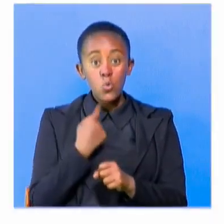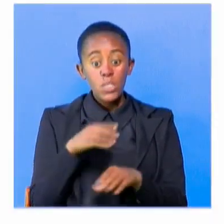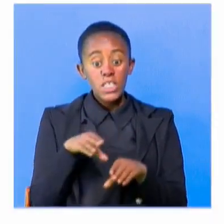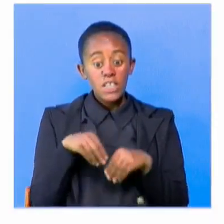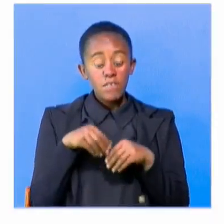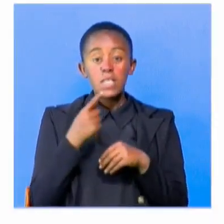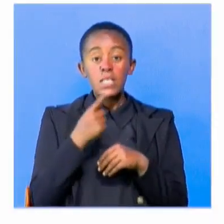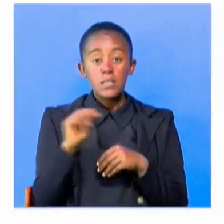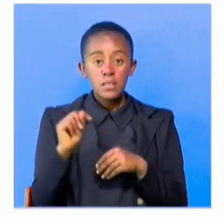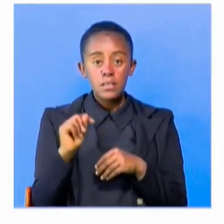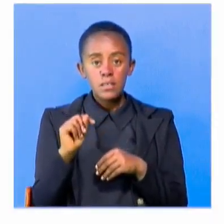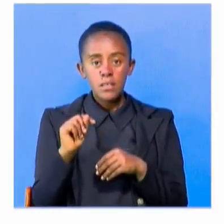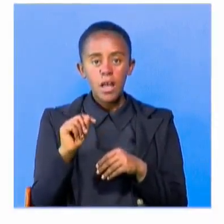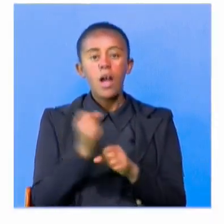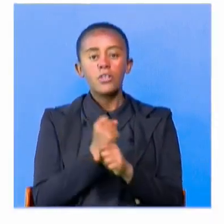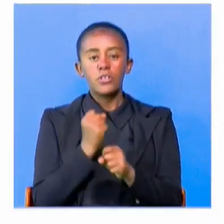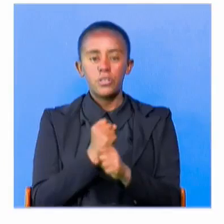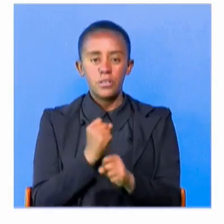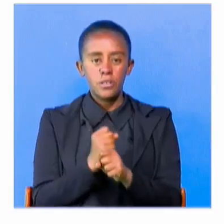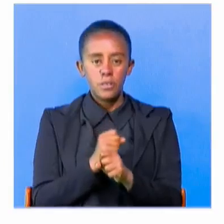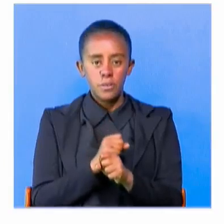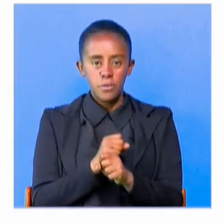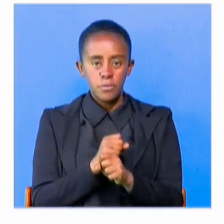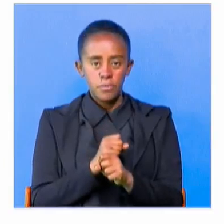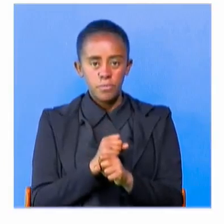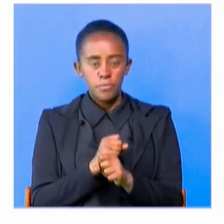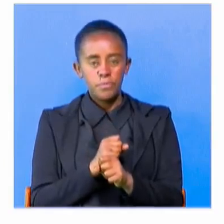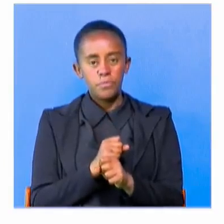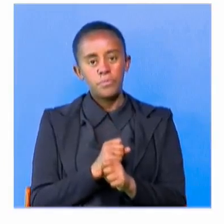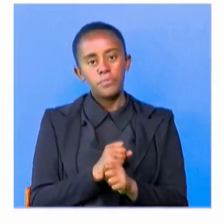the receiver of the action,